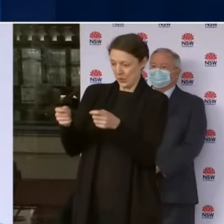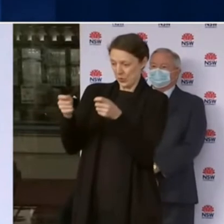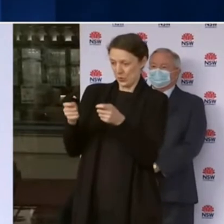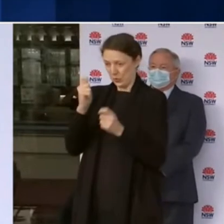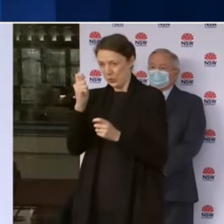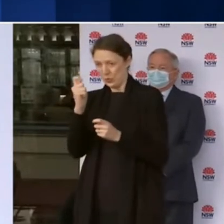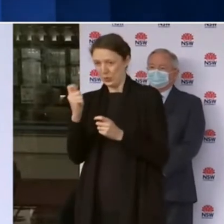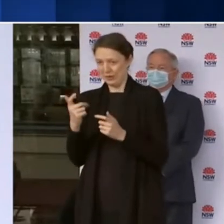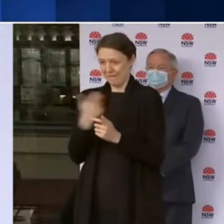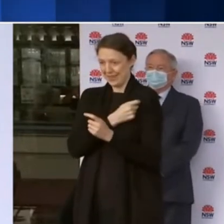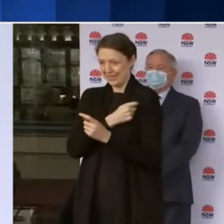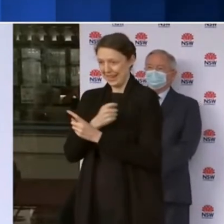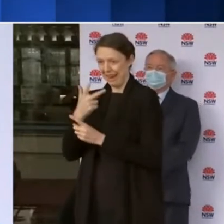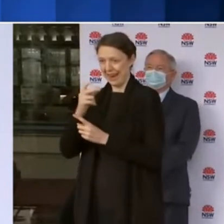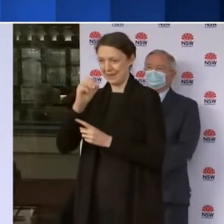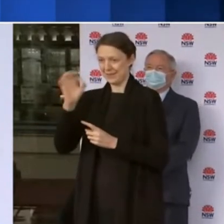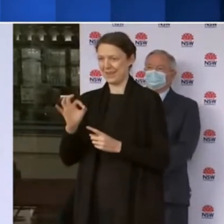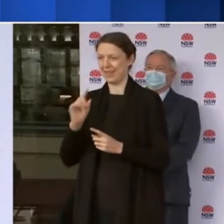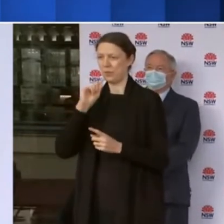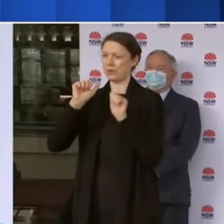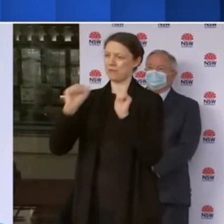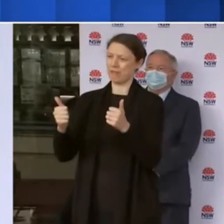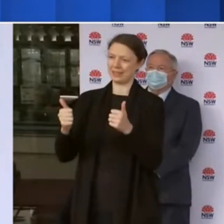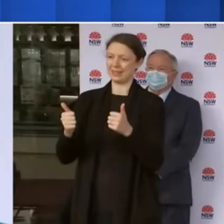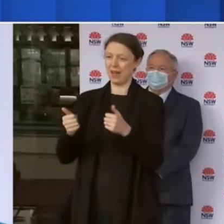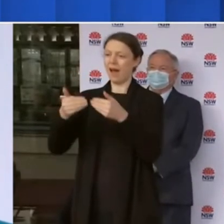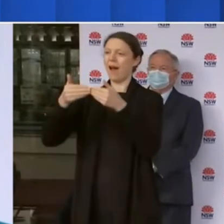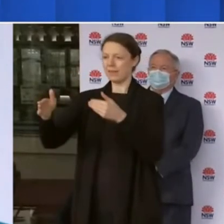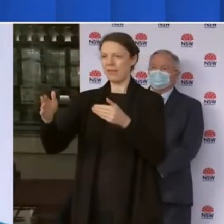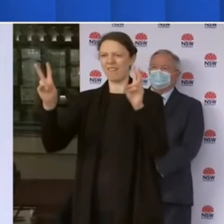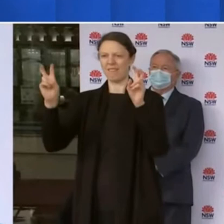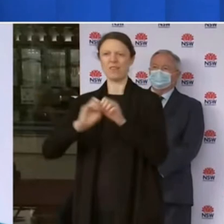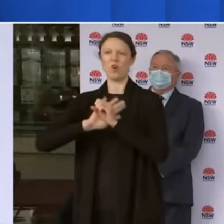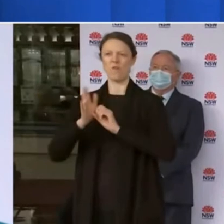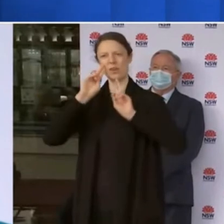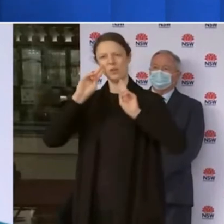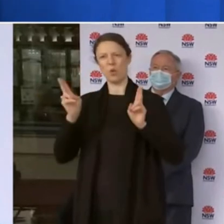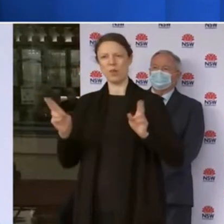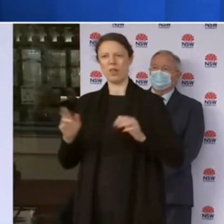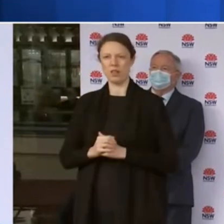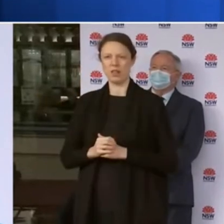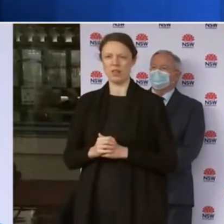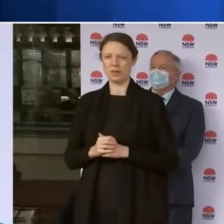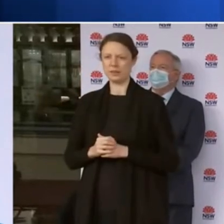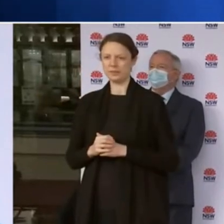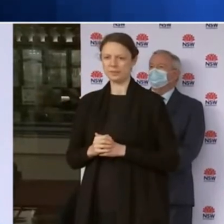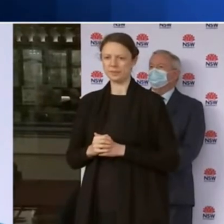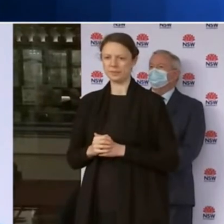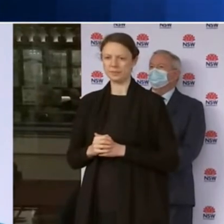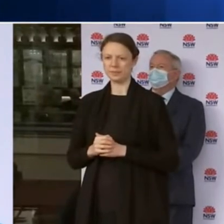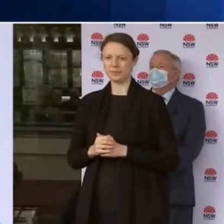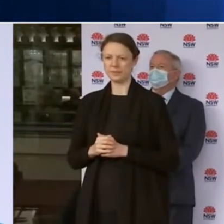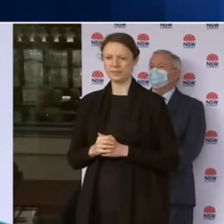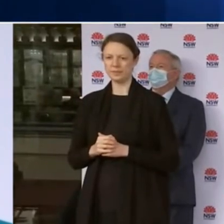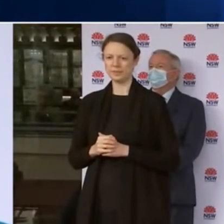sooner we can get to COVID normal and I can't stress that enough. Until we get a vast majority of our population vaccinated, we won't